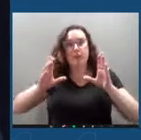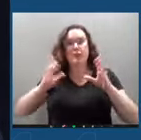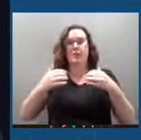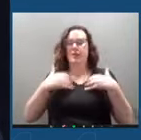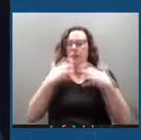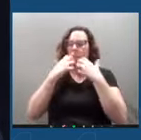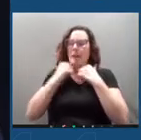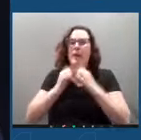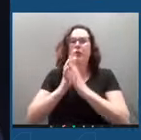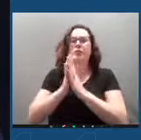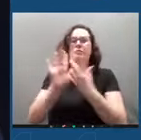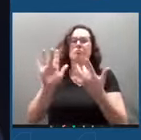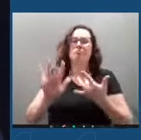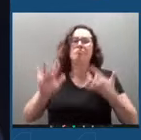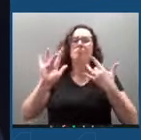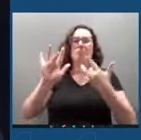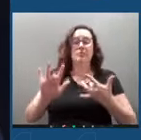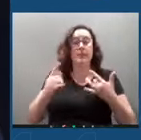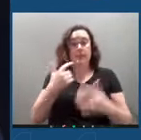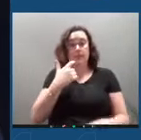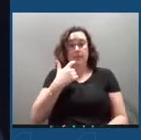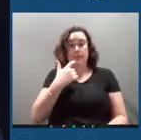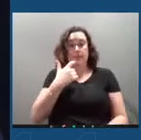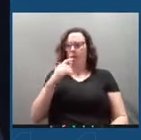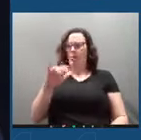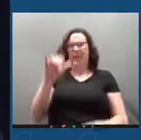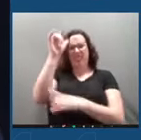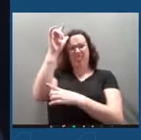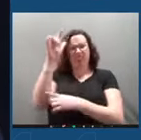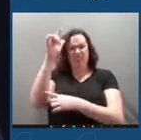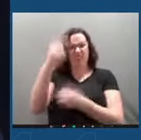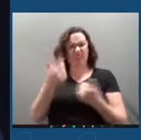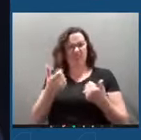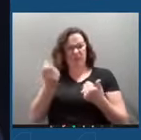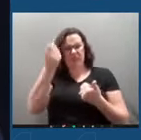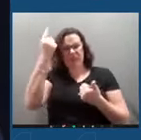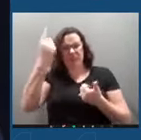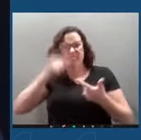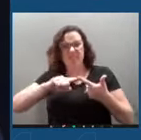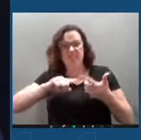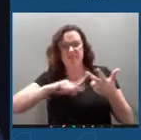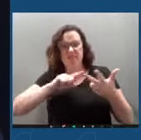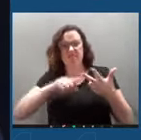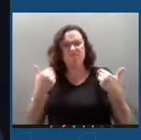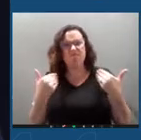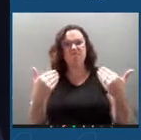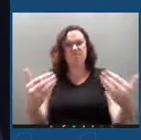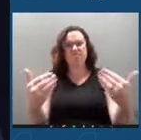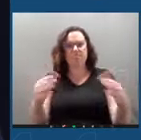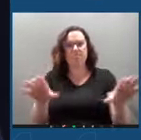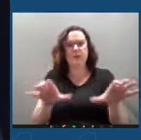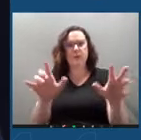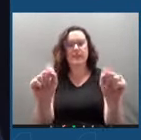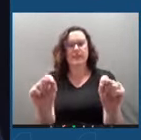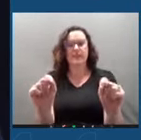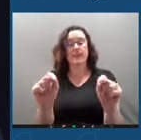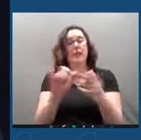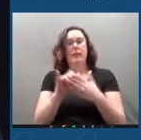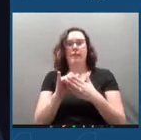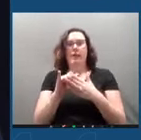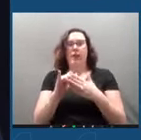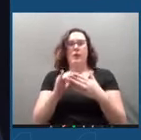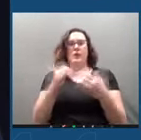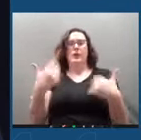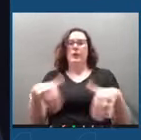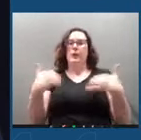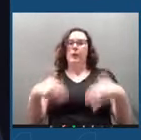compassion to state that this is logical, this makes sense, and let's get it done. And it was a hard-fought battle, because